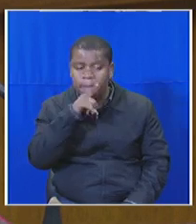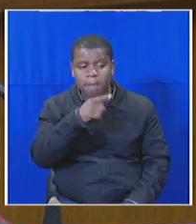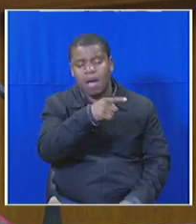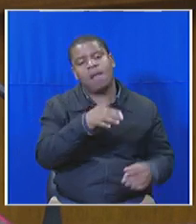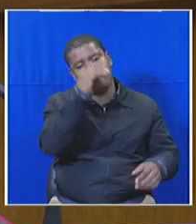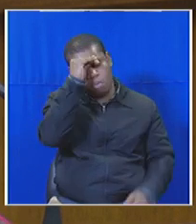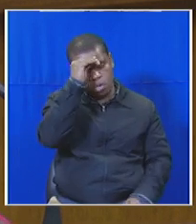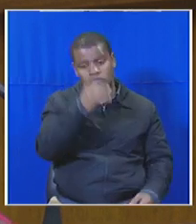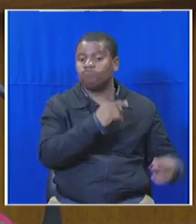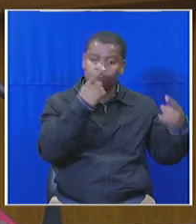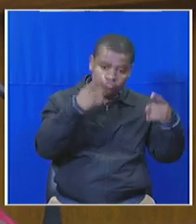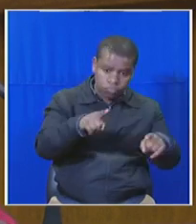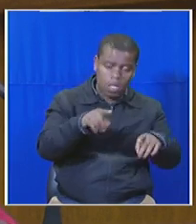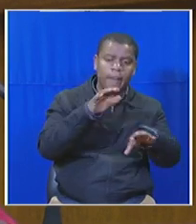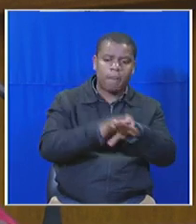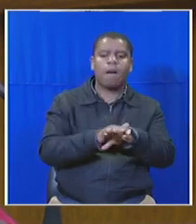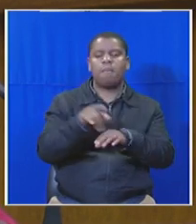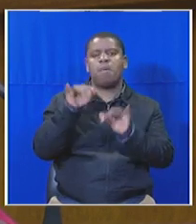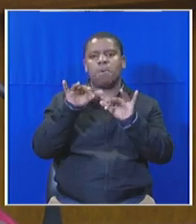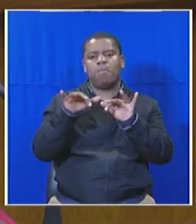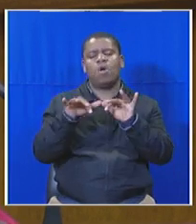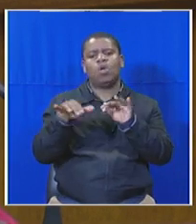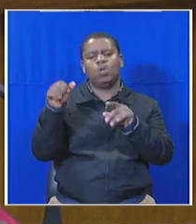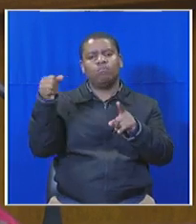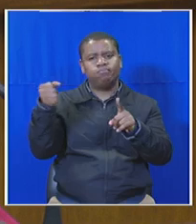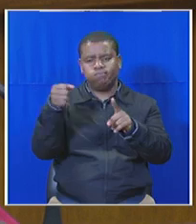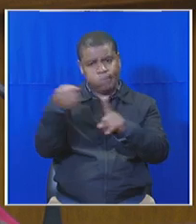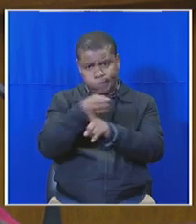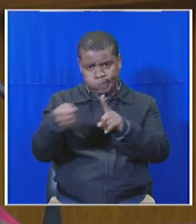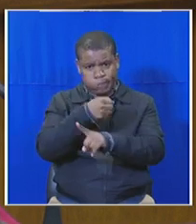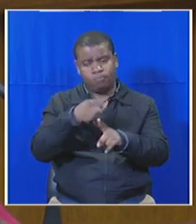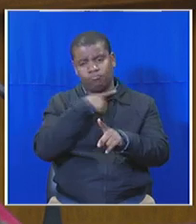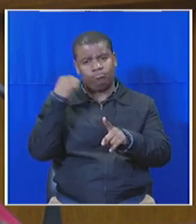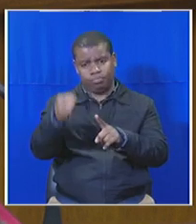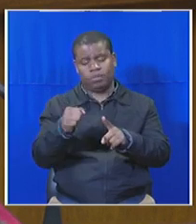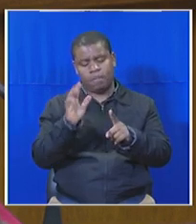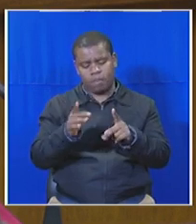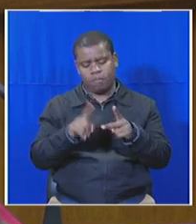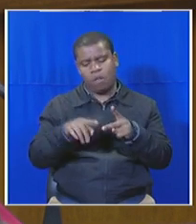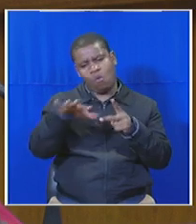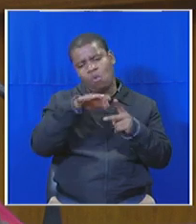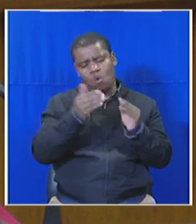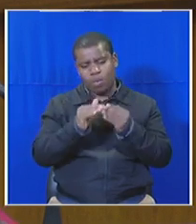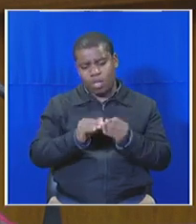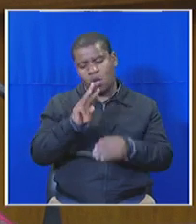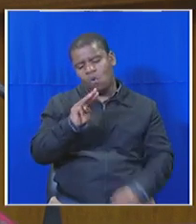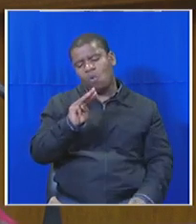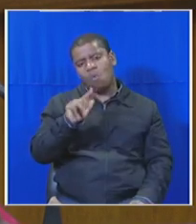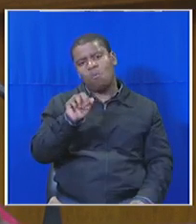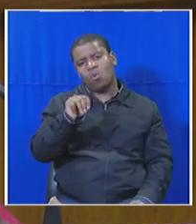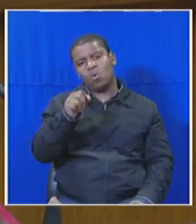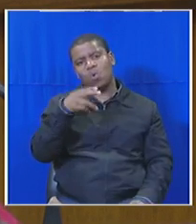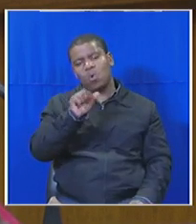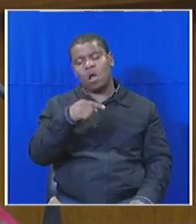workers. When people in Motutlung community went on service delivery protest, it was